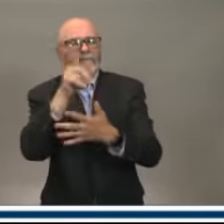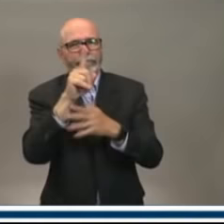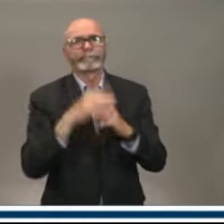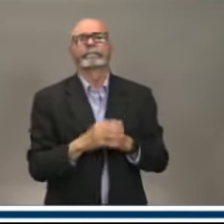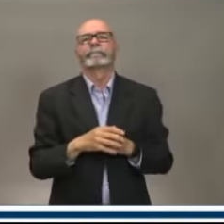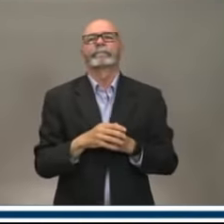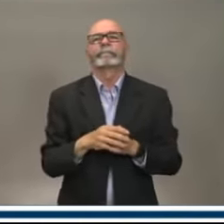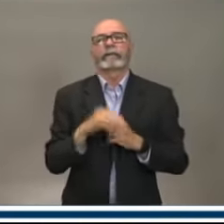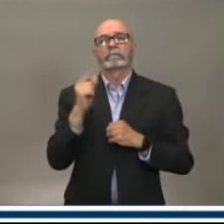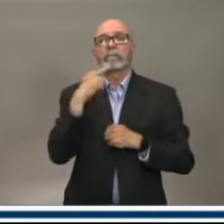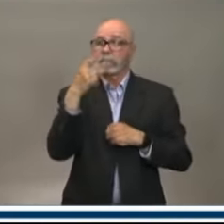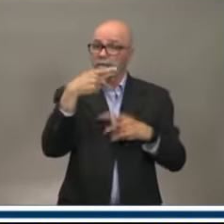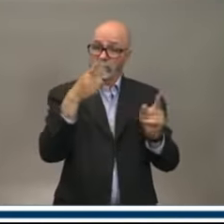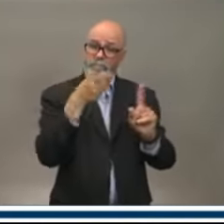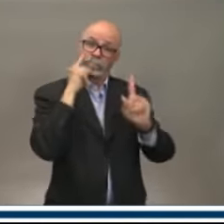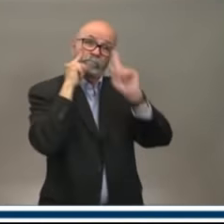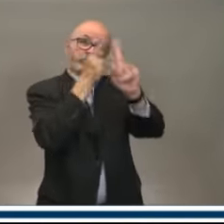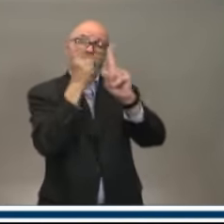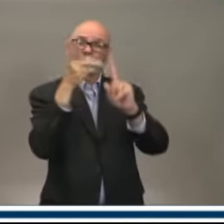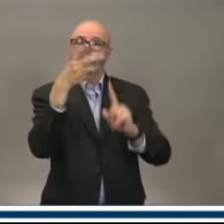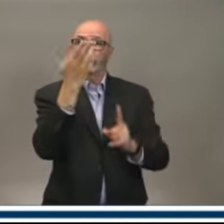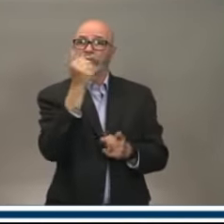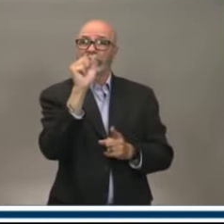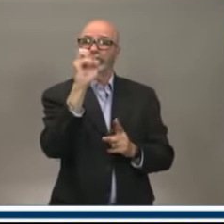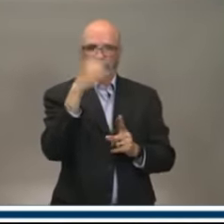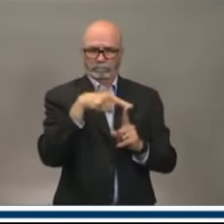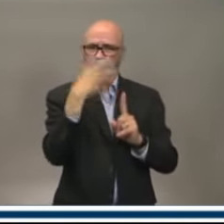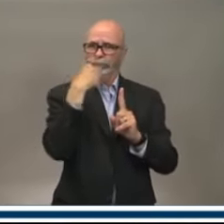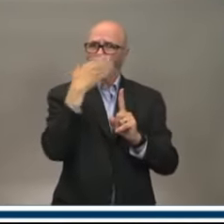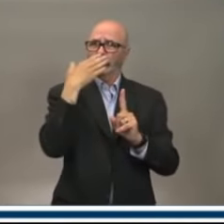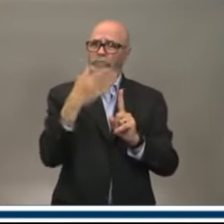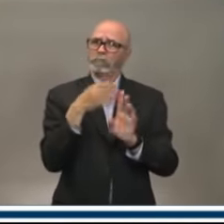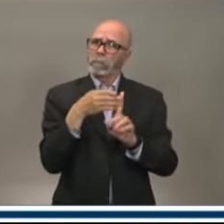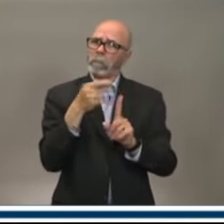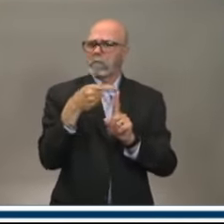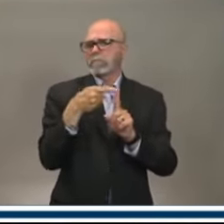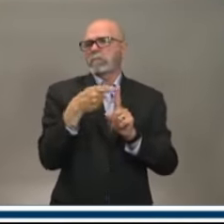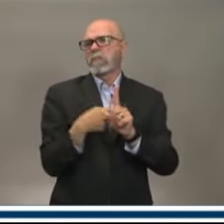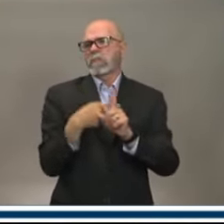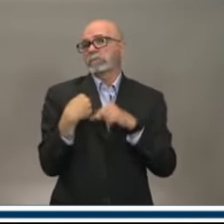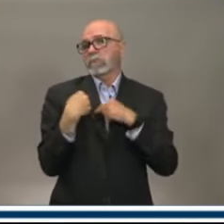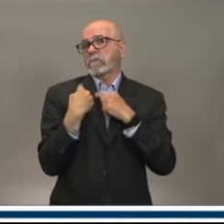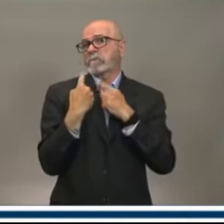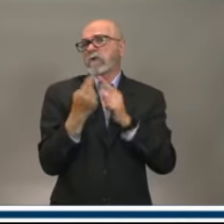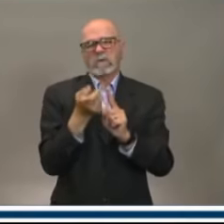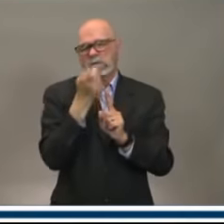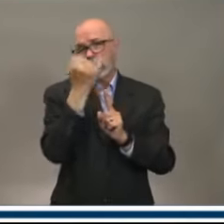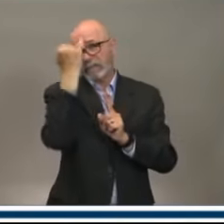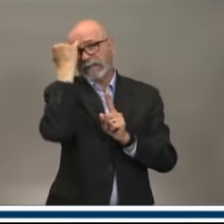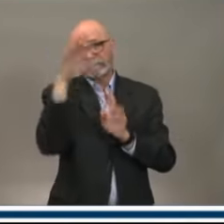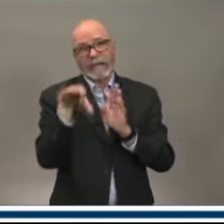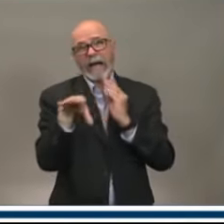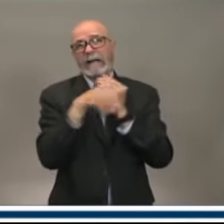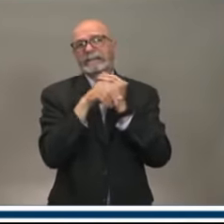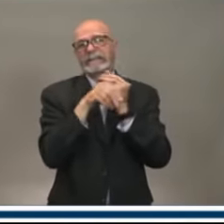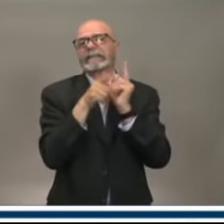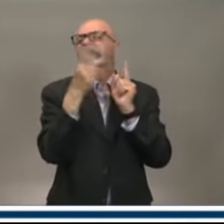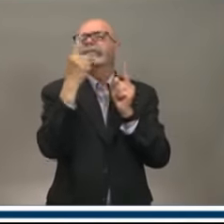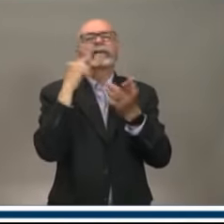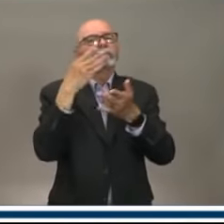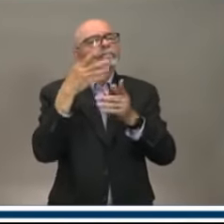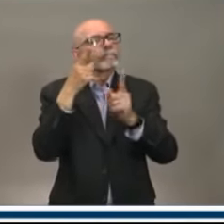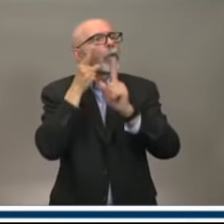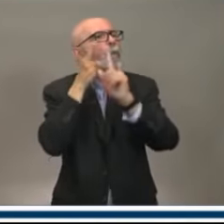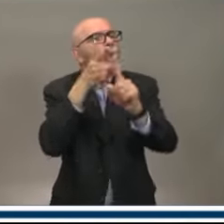implemented sometime in the next month or so? Can you give us some idea of when you're looking at starting to allow more